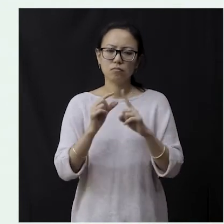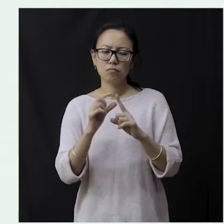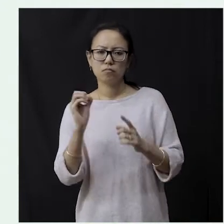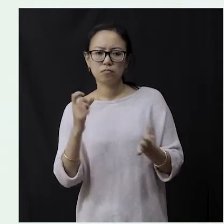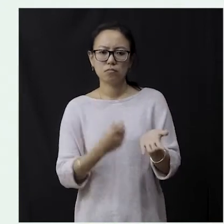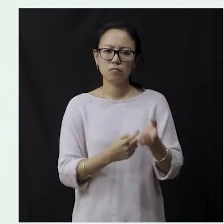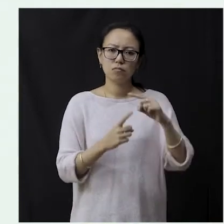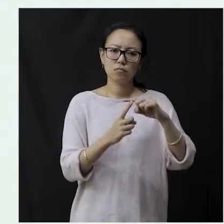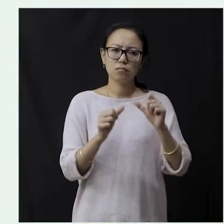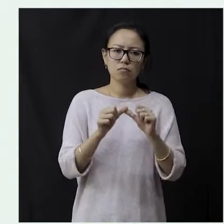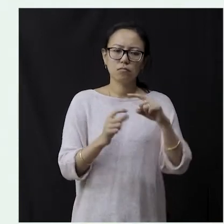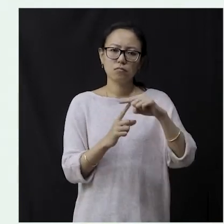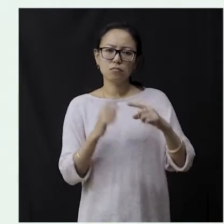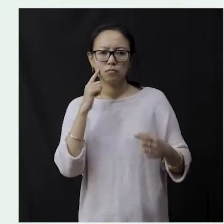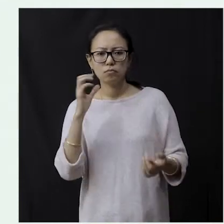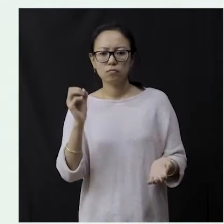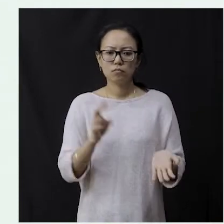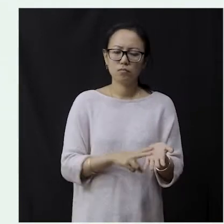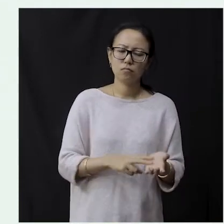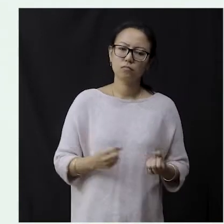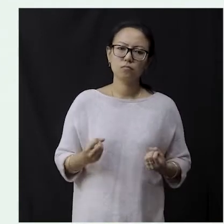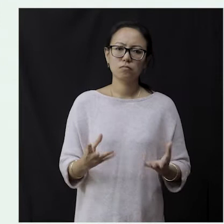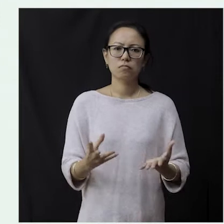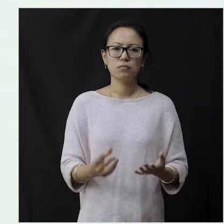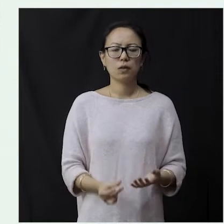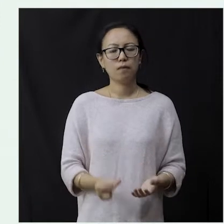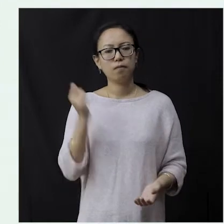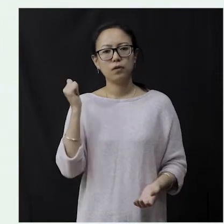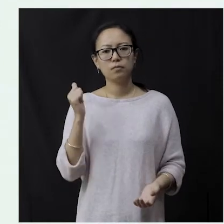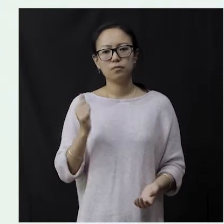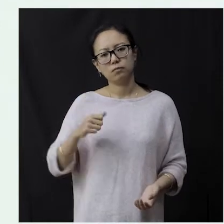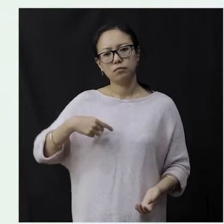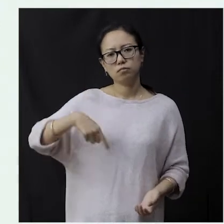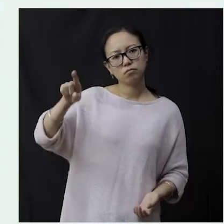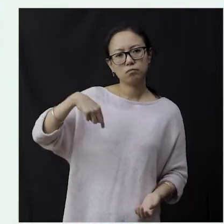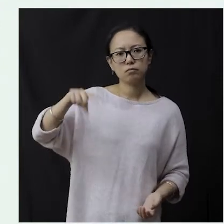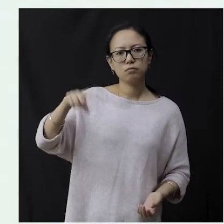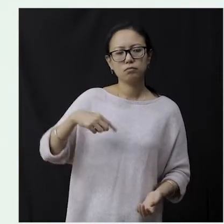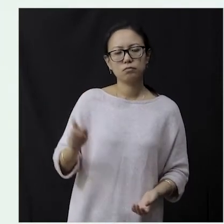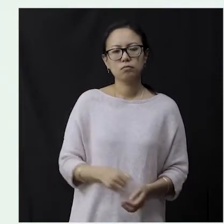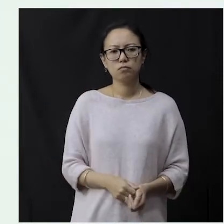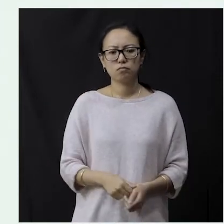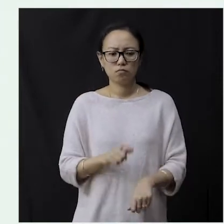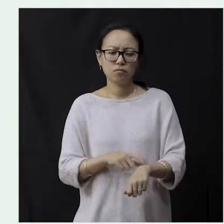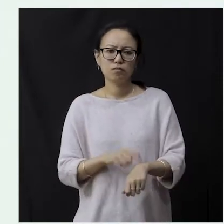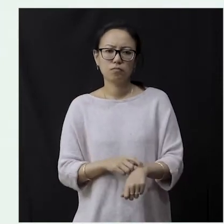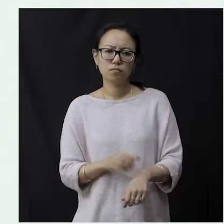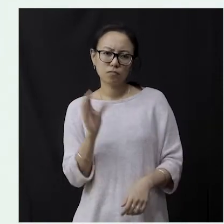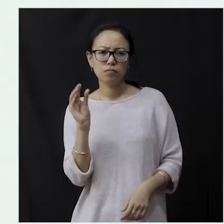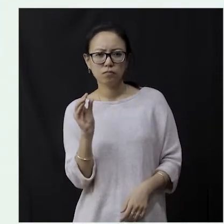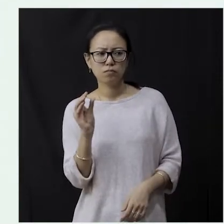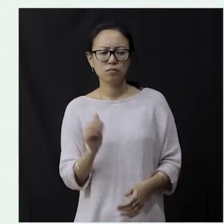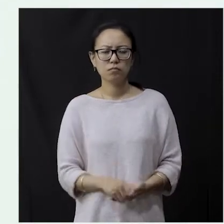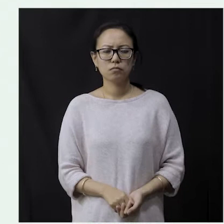place to another so quickly, and it took them lesser time. Okay, so let me begin with